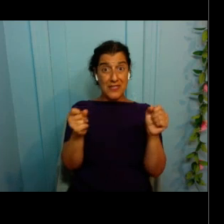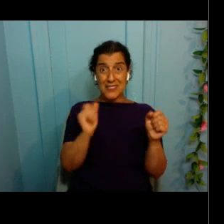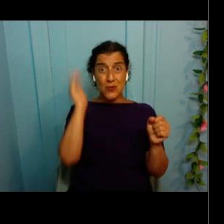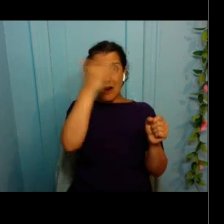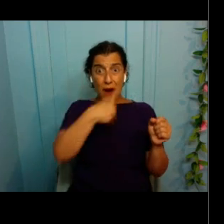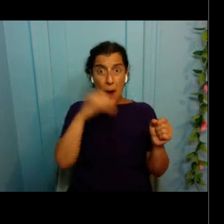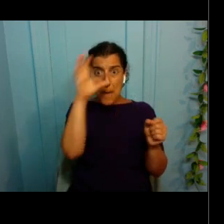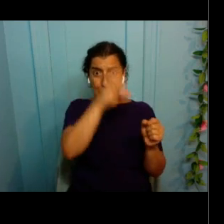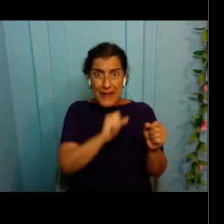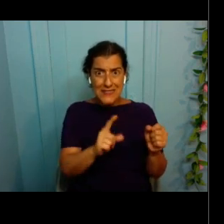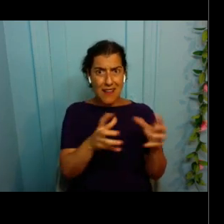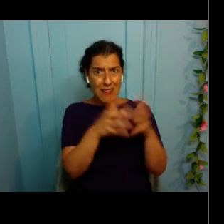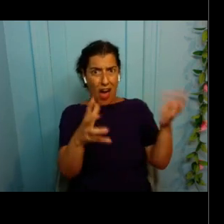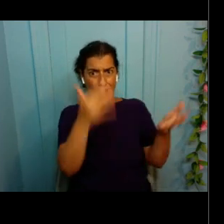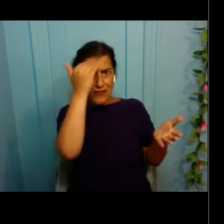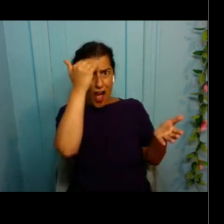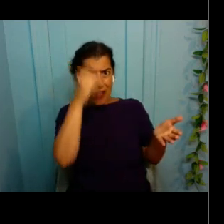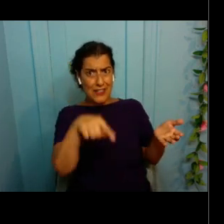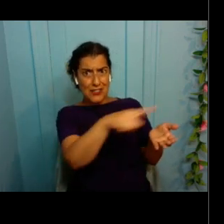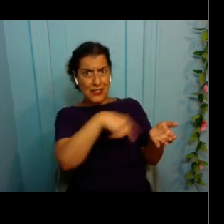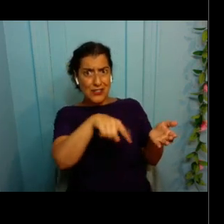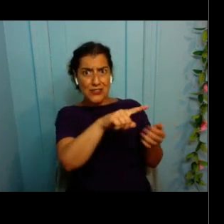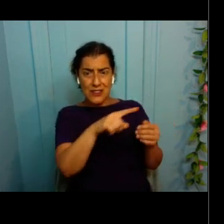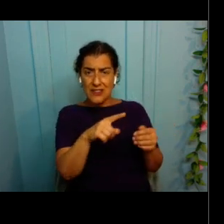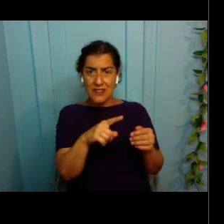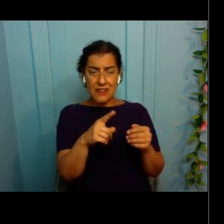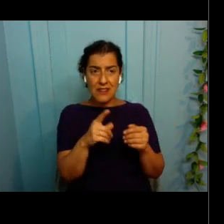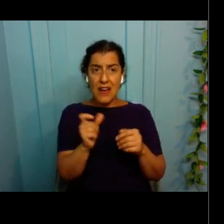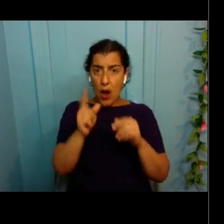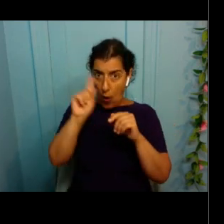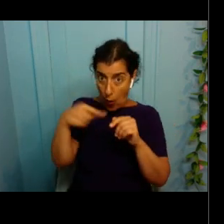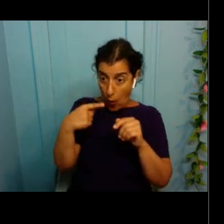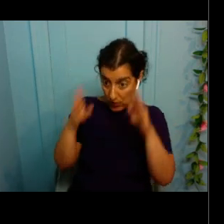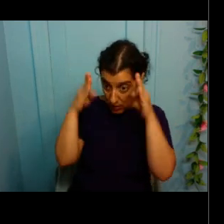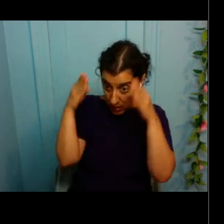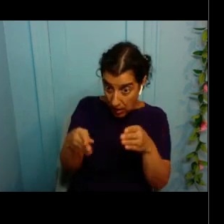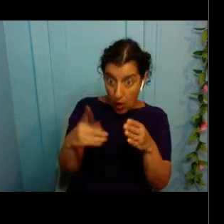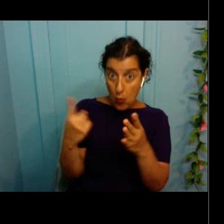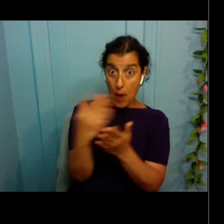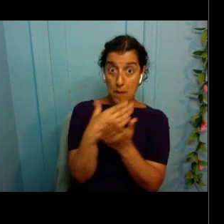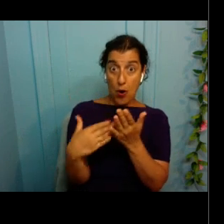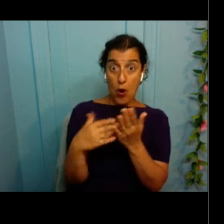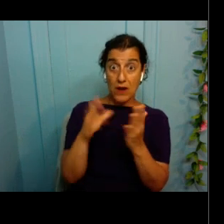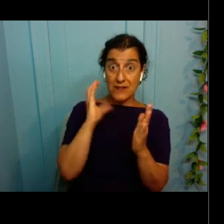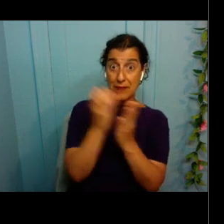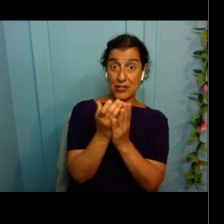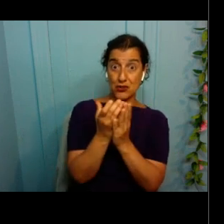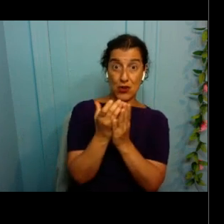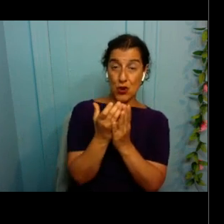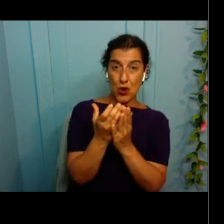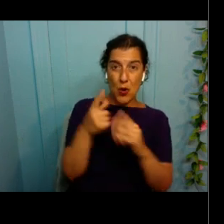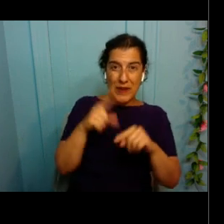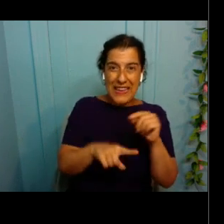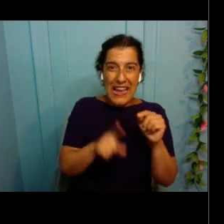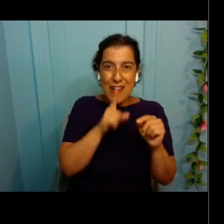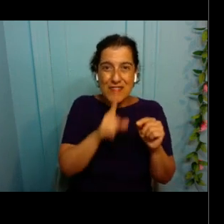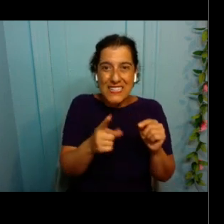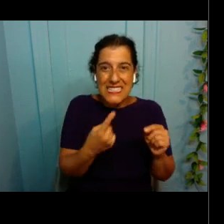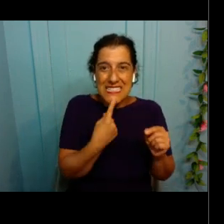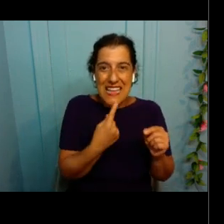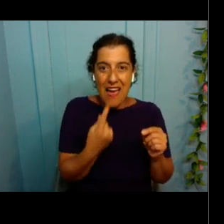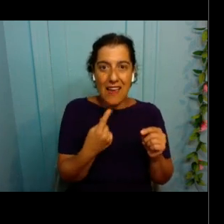relevant knowledge from other modalities. If we're only looking at a piece of the picture, we can't really say what